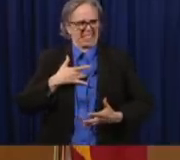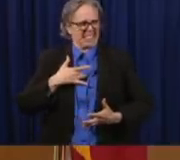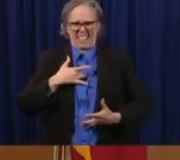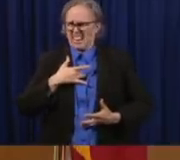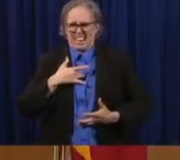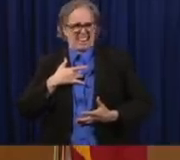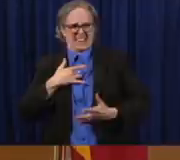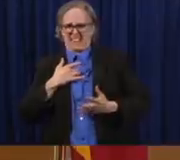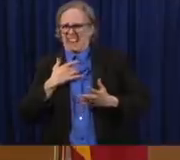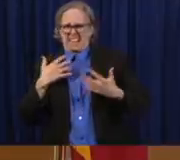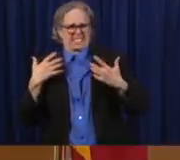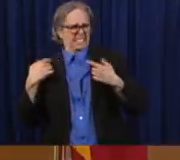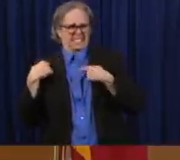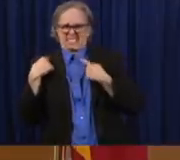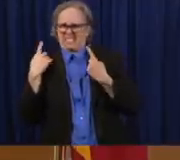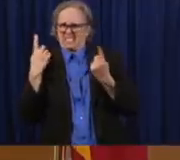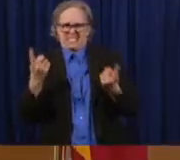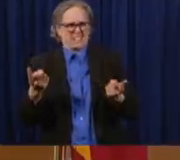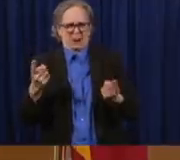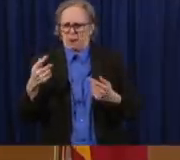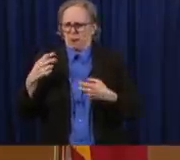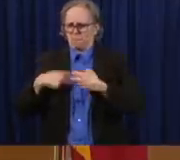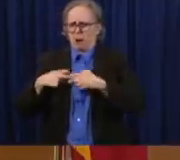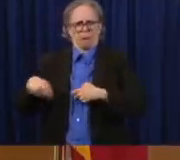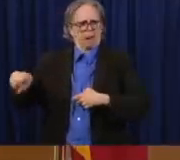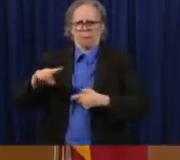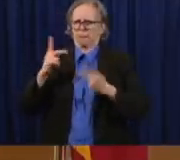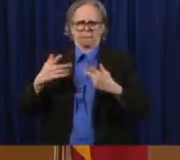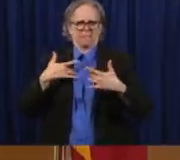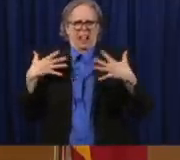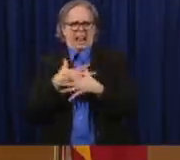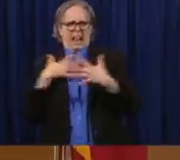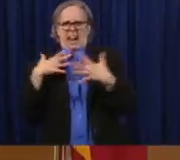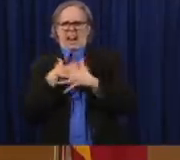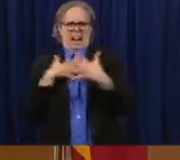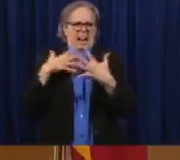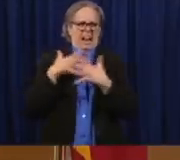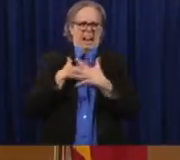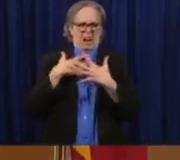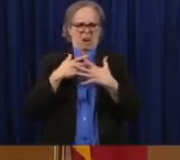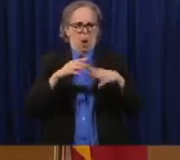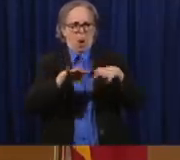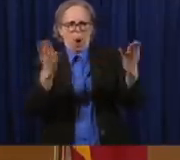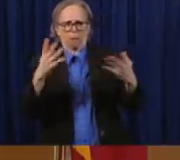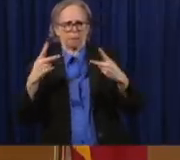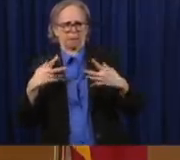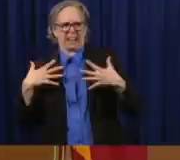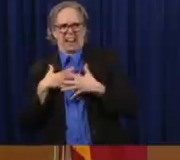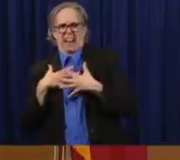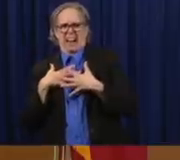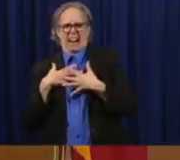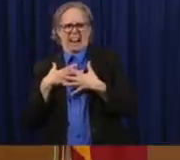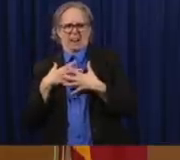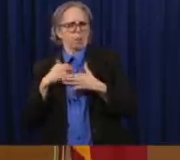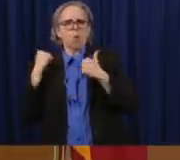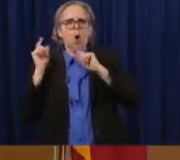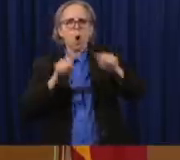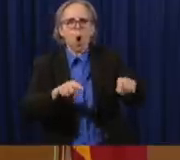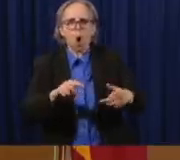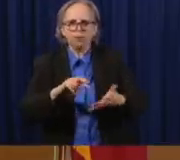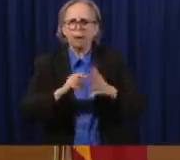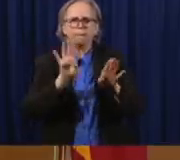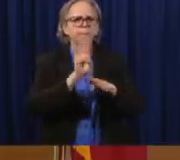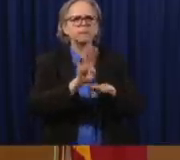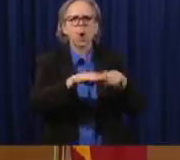country. And so it does no good to just open things up and then no one has any confidence, and so they don't go out,